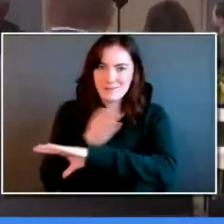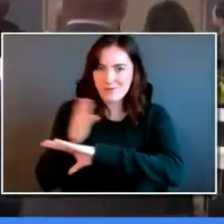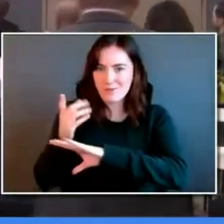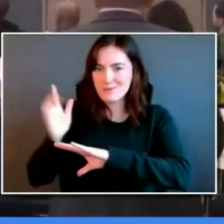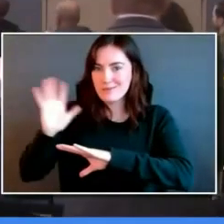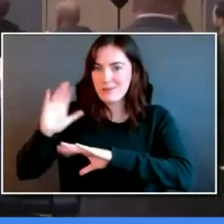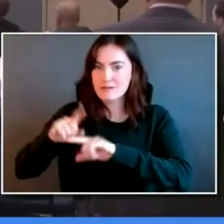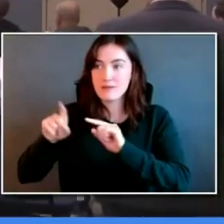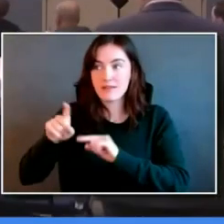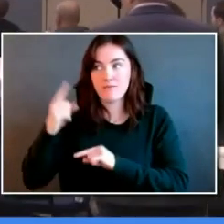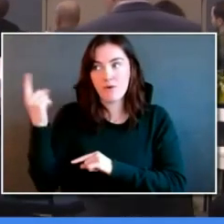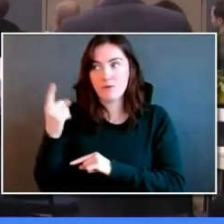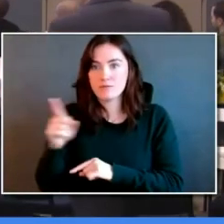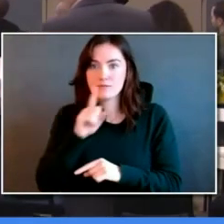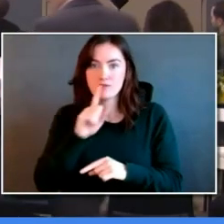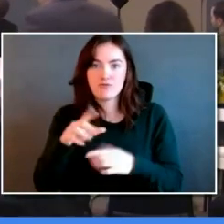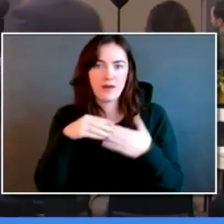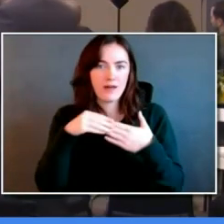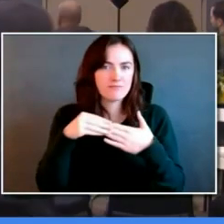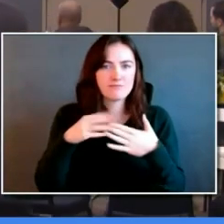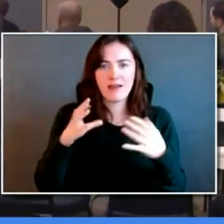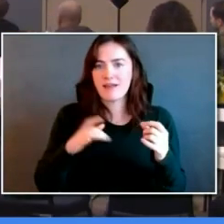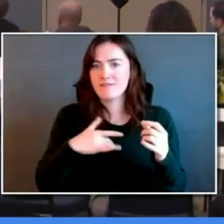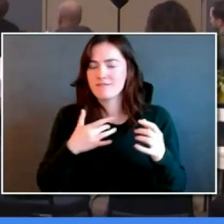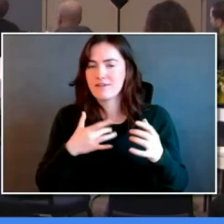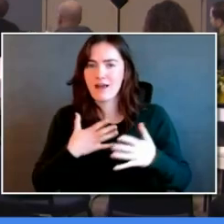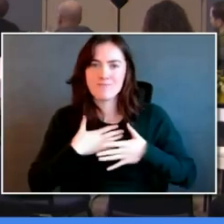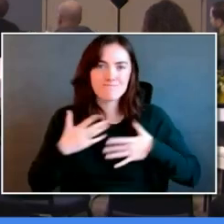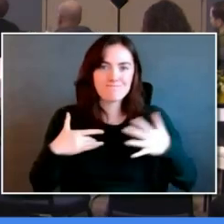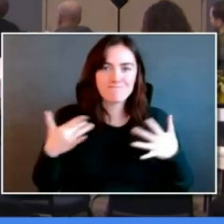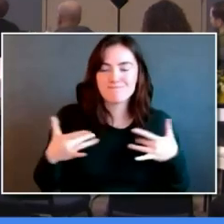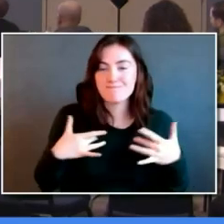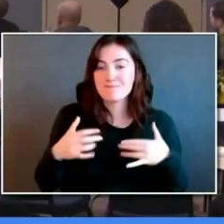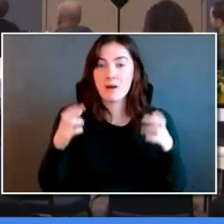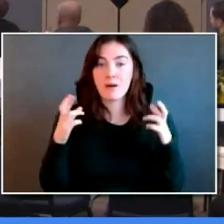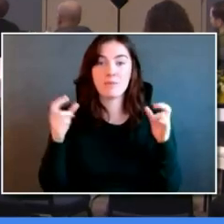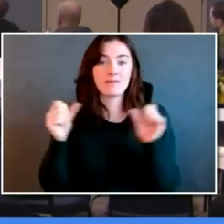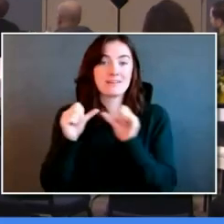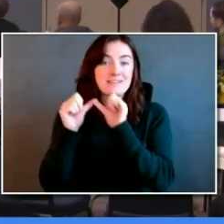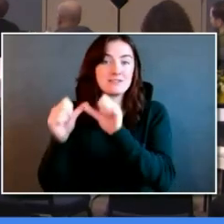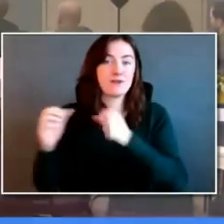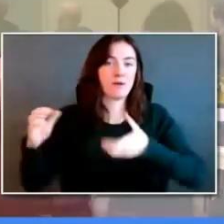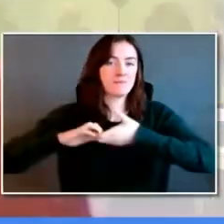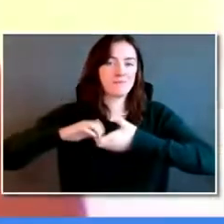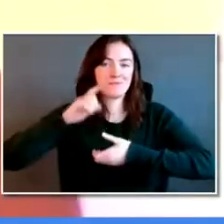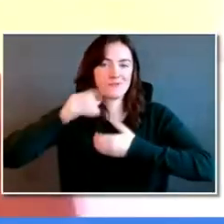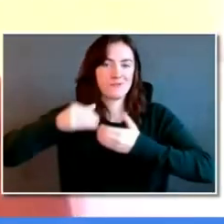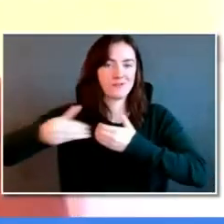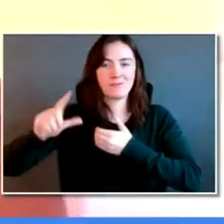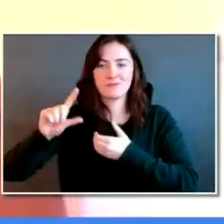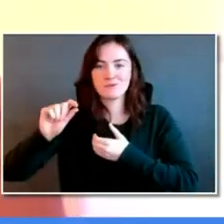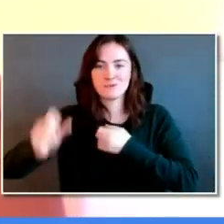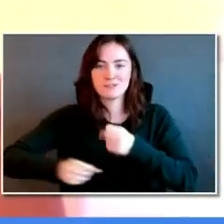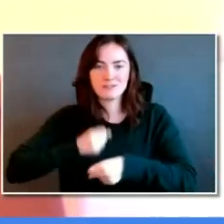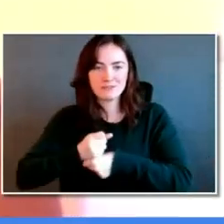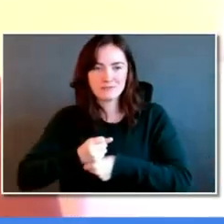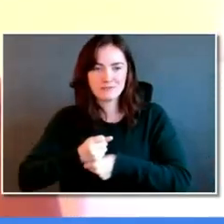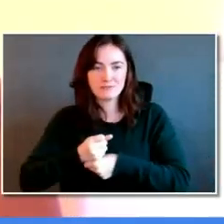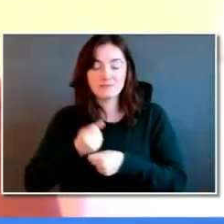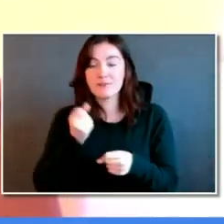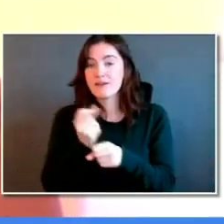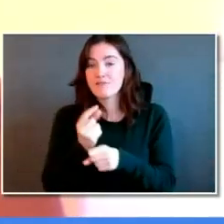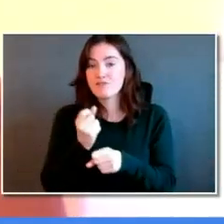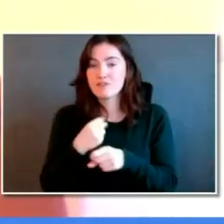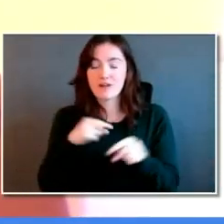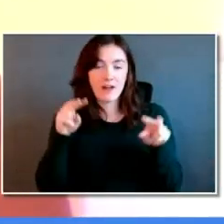and I'm so glad that we can continue another 20 years together. So I look forward to this every year. As I said, I think it's a